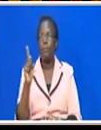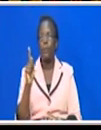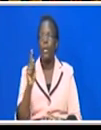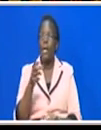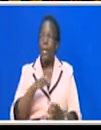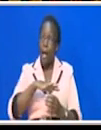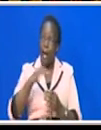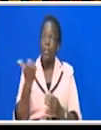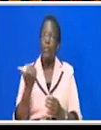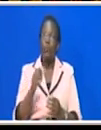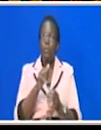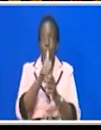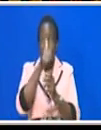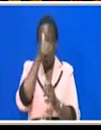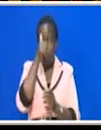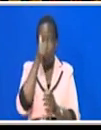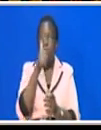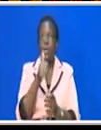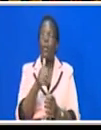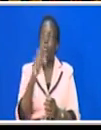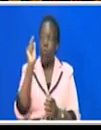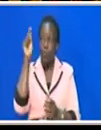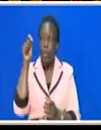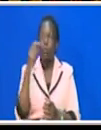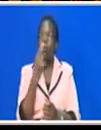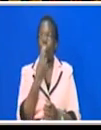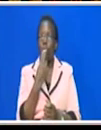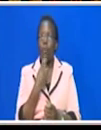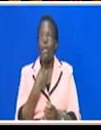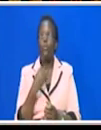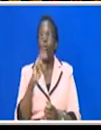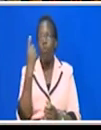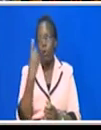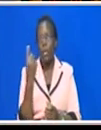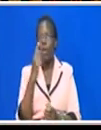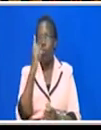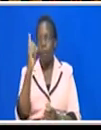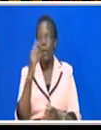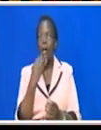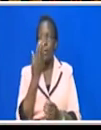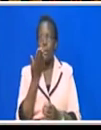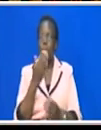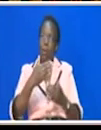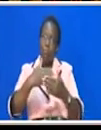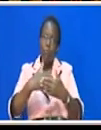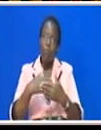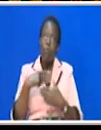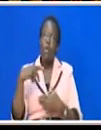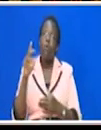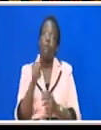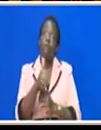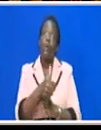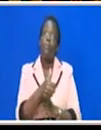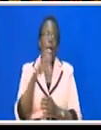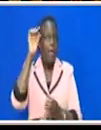will be ignored because the question only demanded one answer. Before we go very far, remember